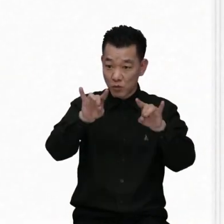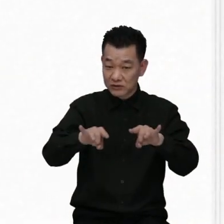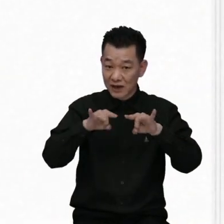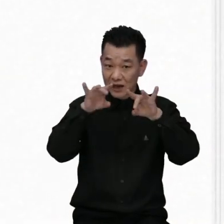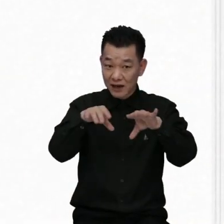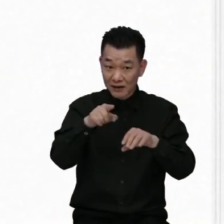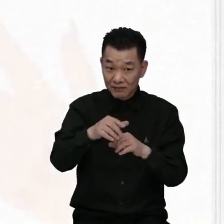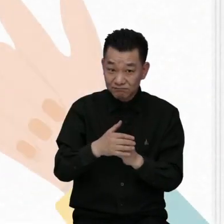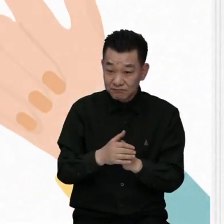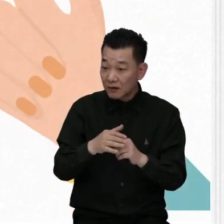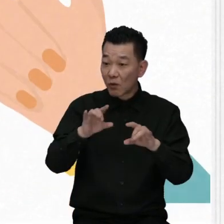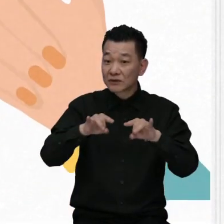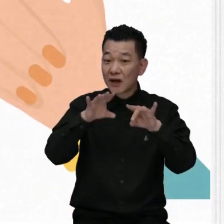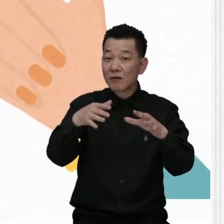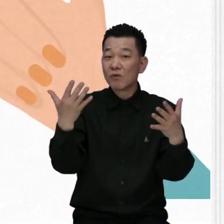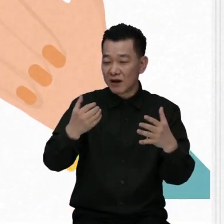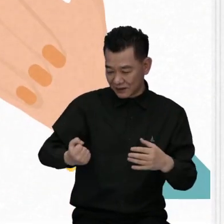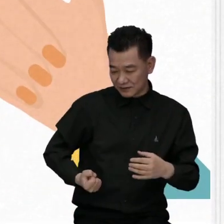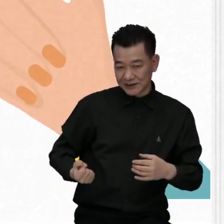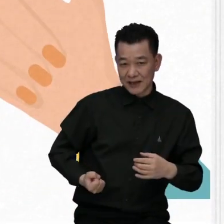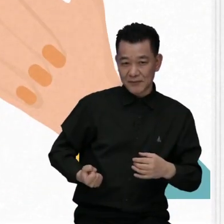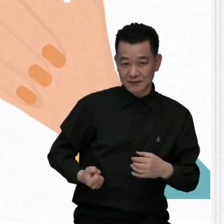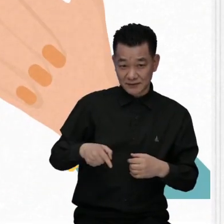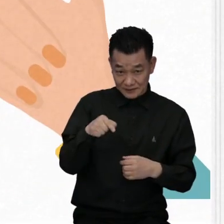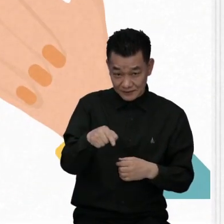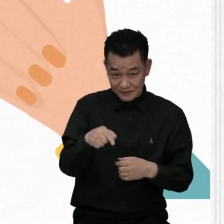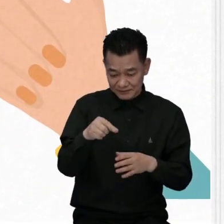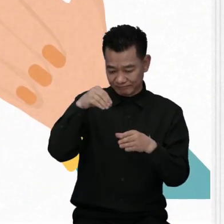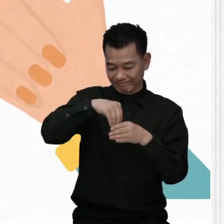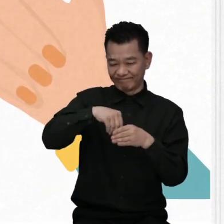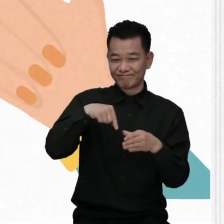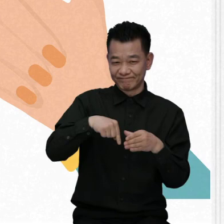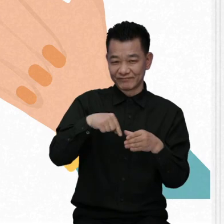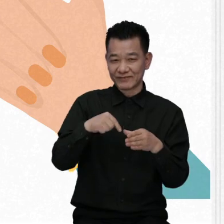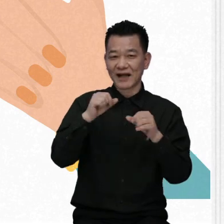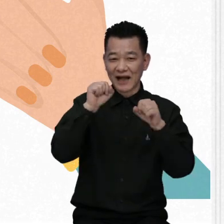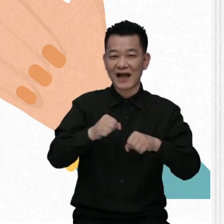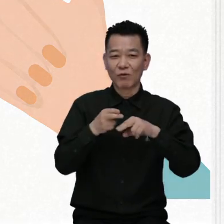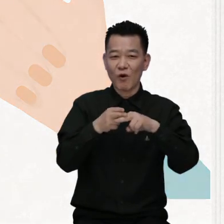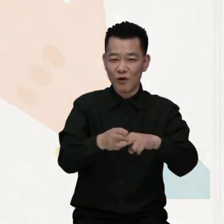And in Australia, diabetes are included in internal organ disability.